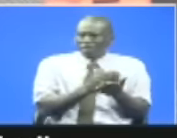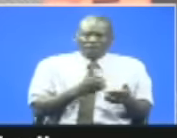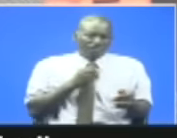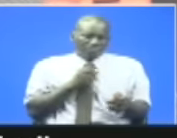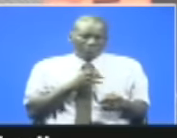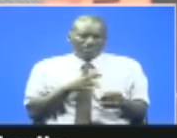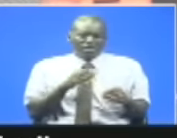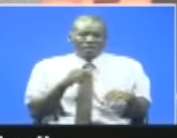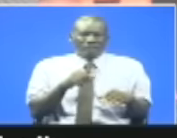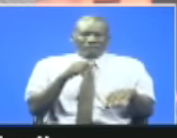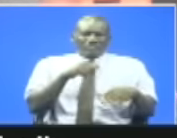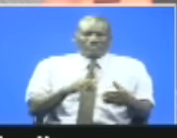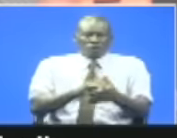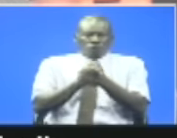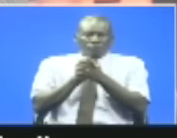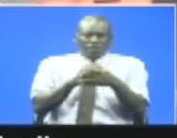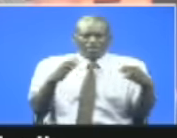in the part of Jubilee.